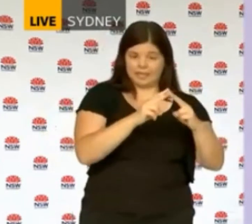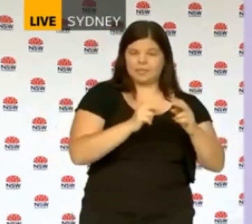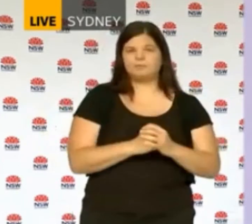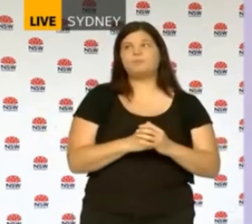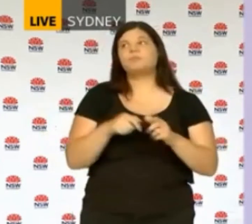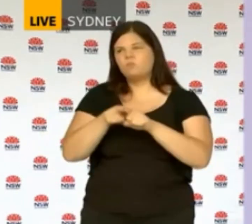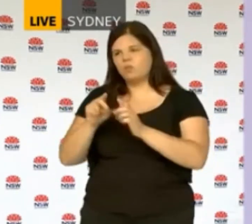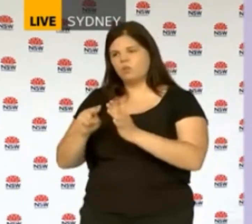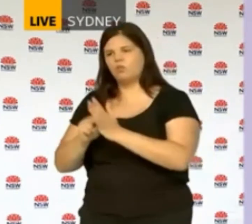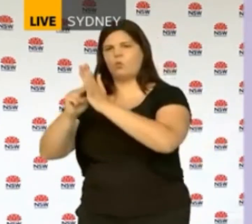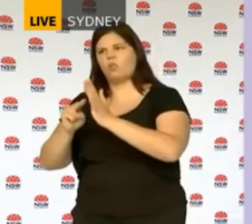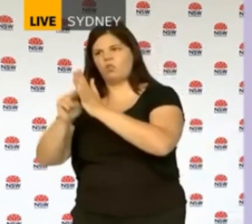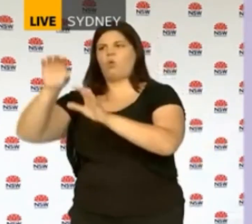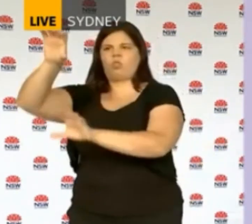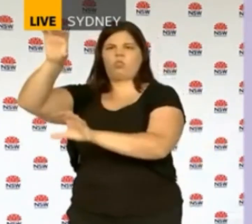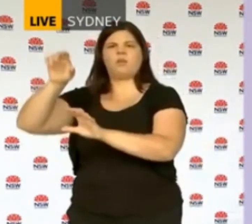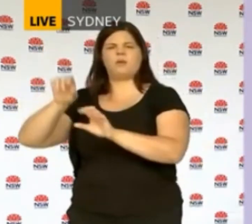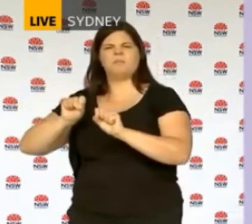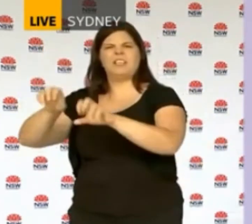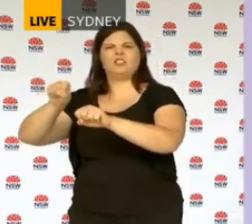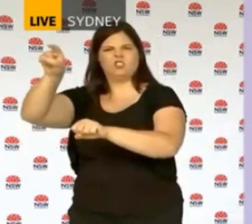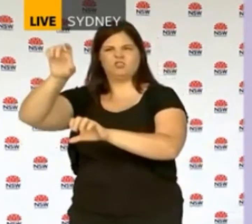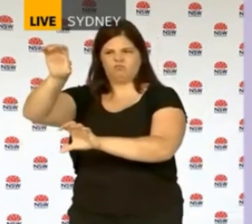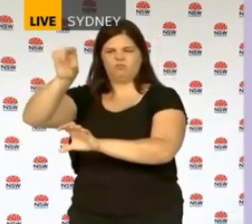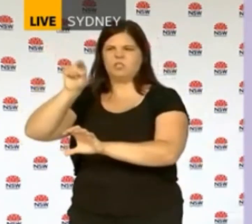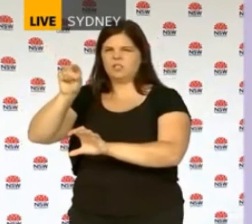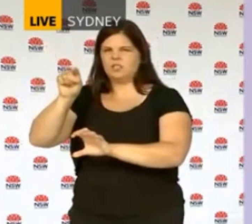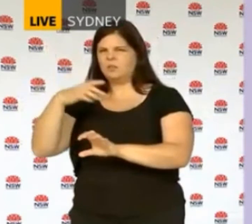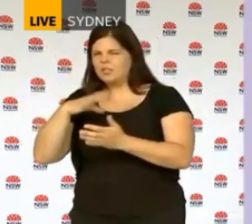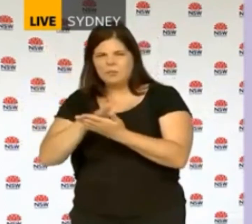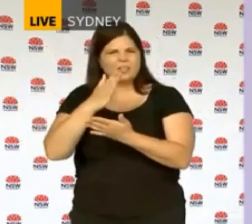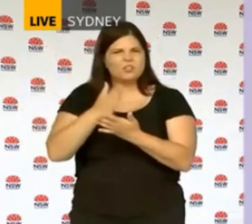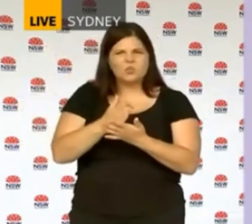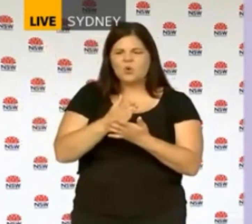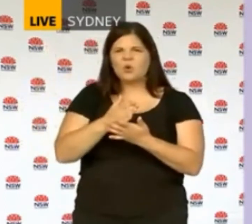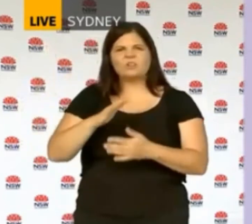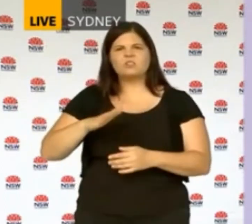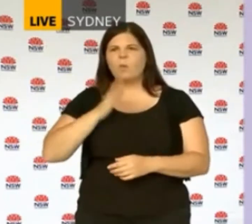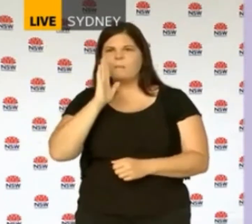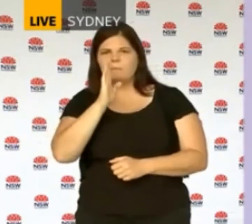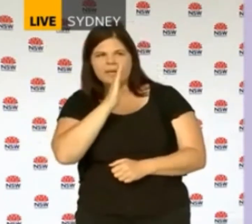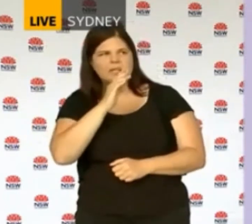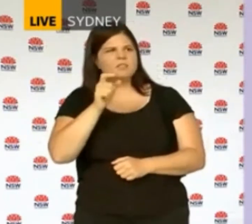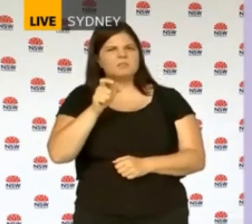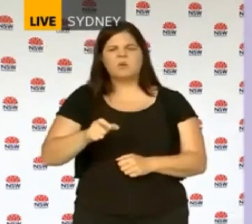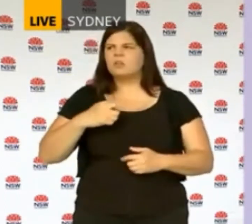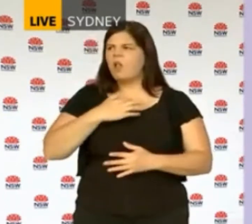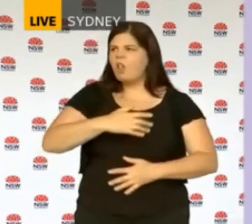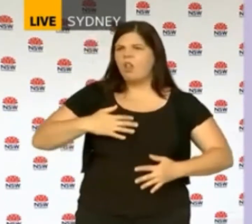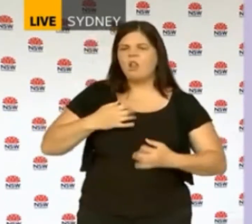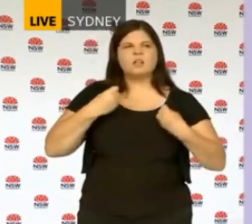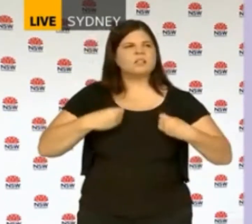northern zone of the Northern Beaches, just to give us that assurance we're not missing unrecognised chains of transmission.